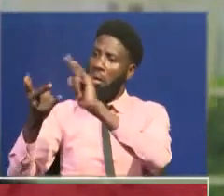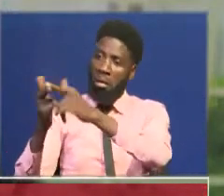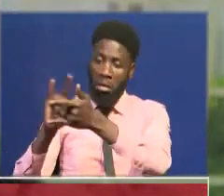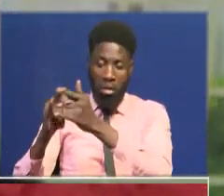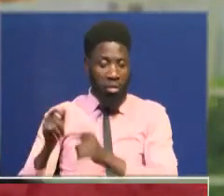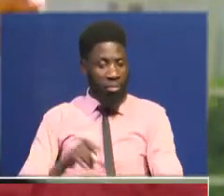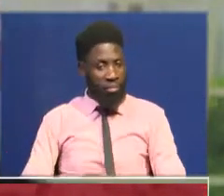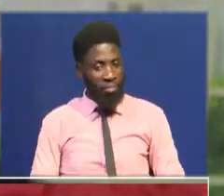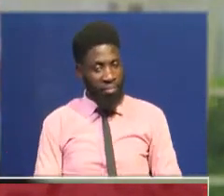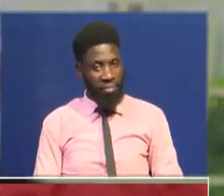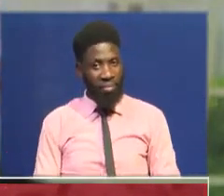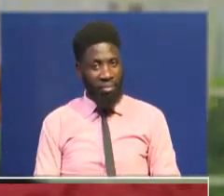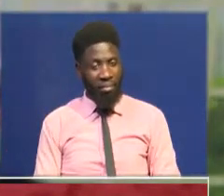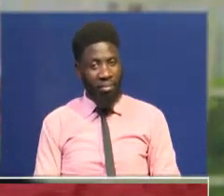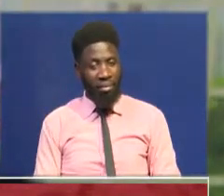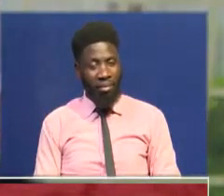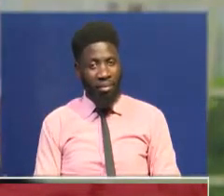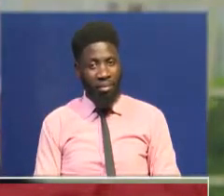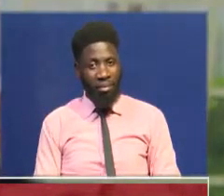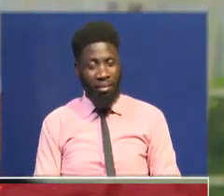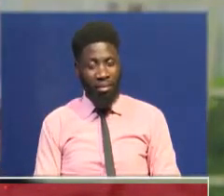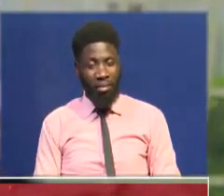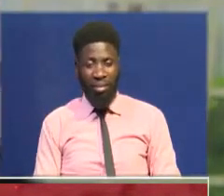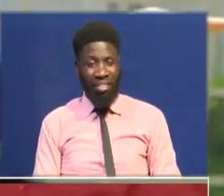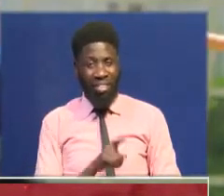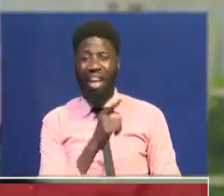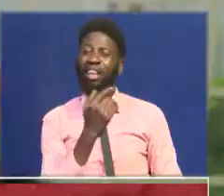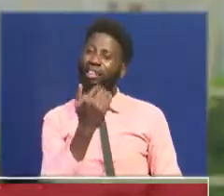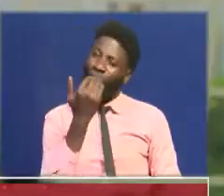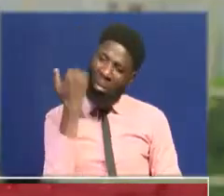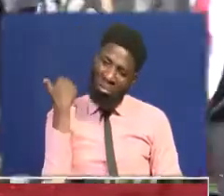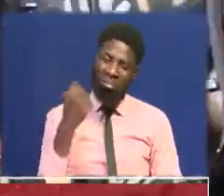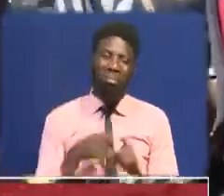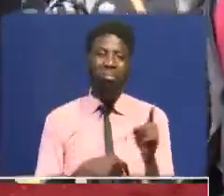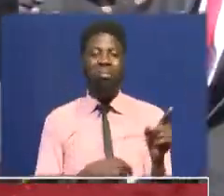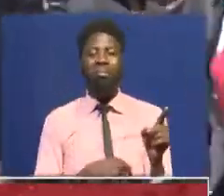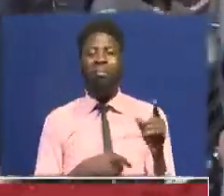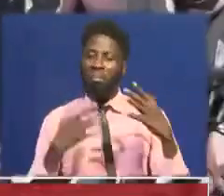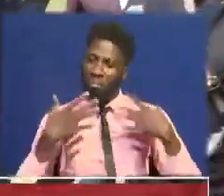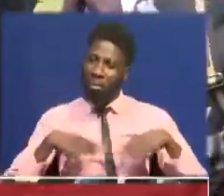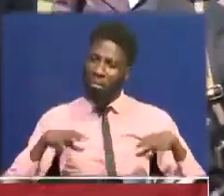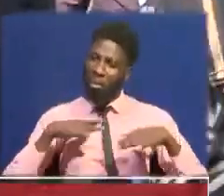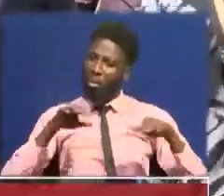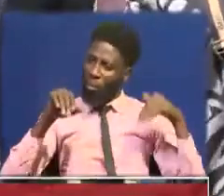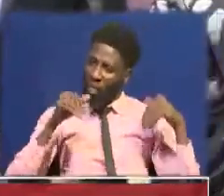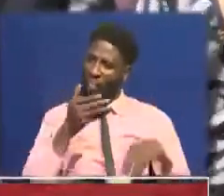Bado, si ati itaenda kukuliwa na mbwa, kuna wengine wanagojea.